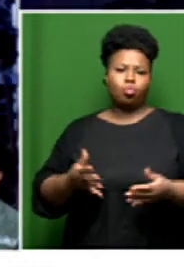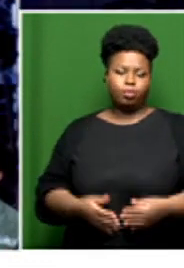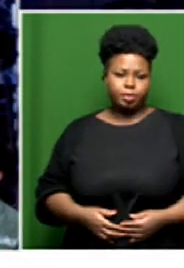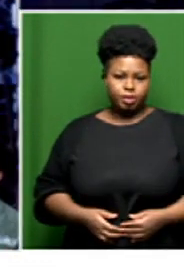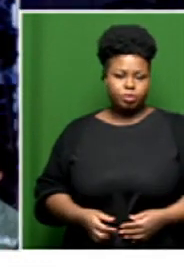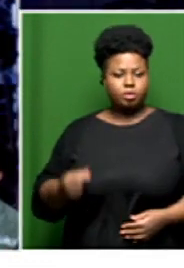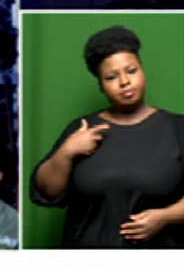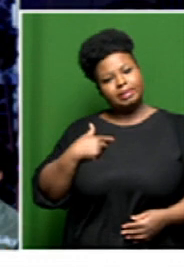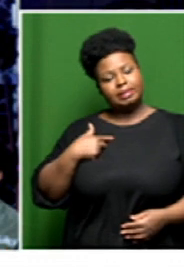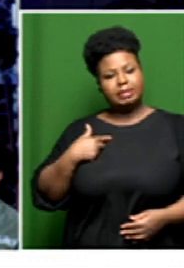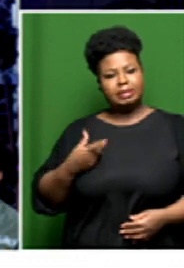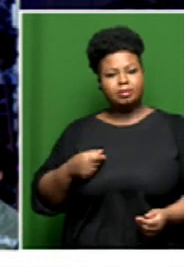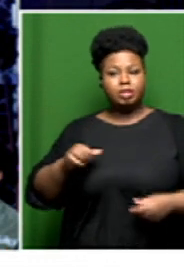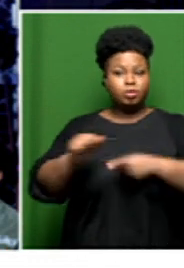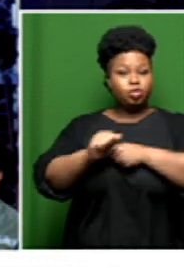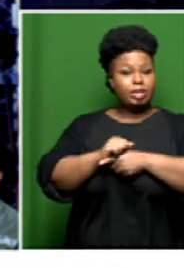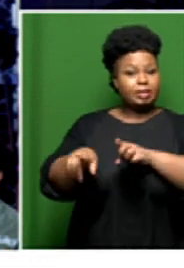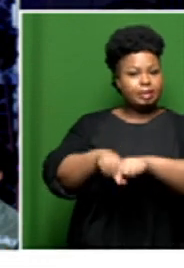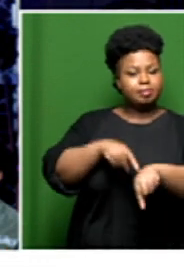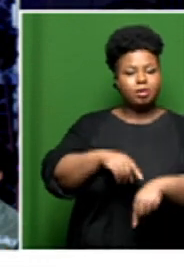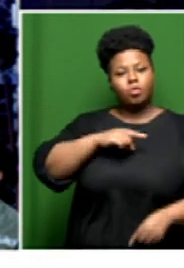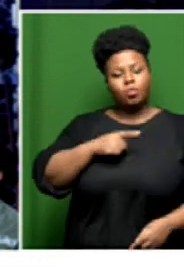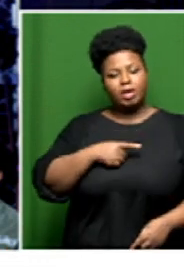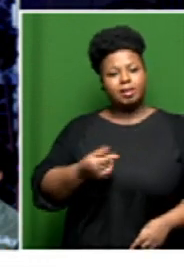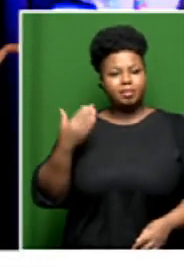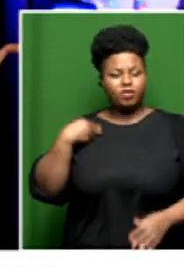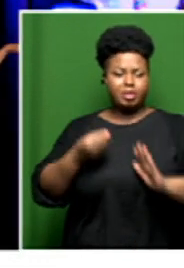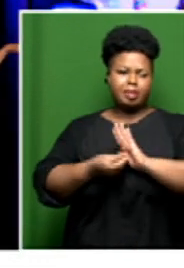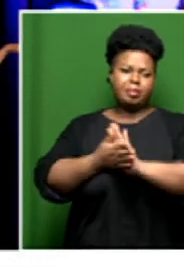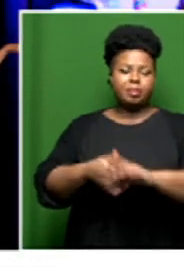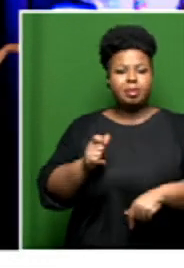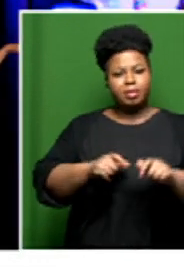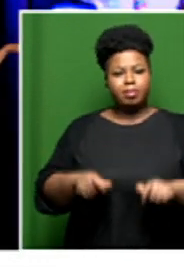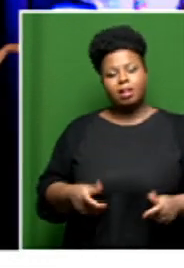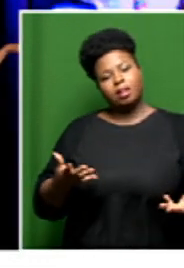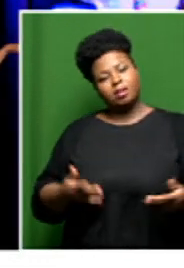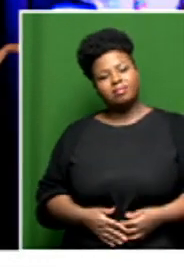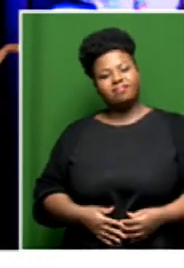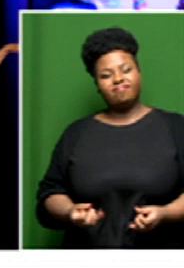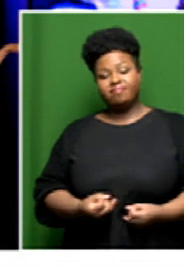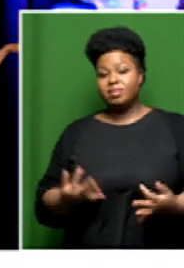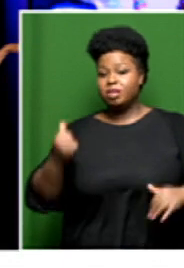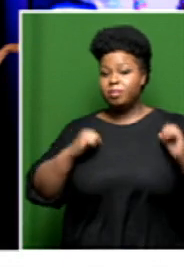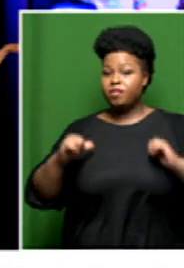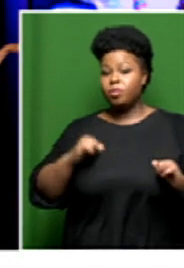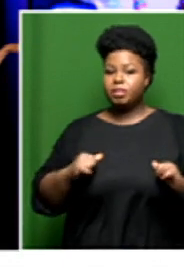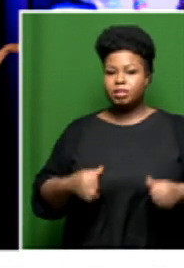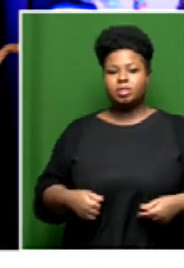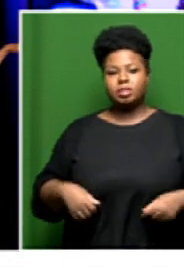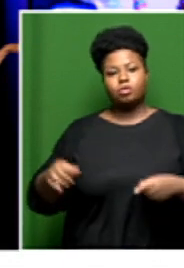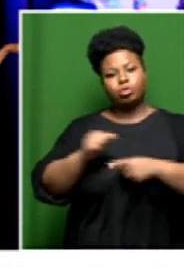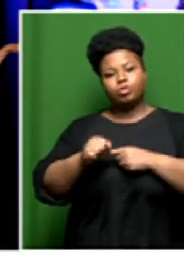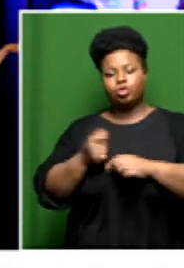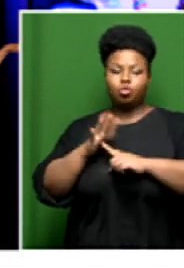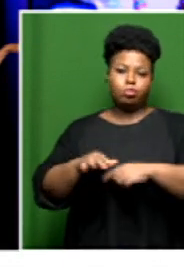So I've been taking that as my training because I actually got booked before Red Bull Dance Your Style. So a lot of the performance factors from my shows,